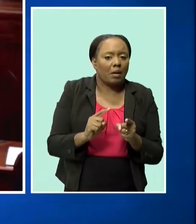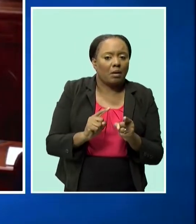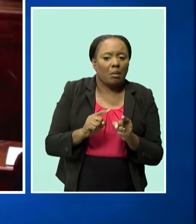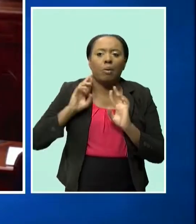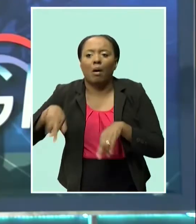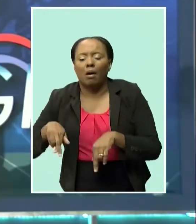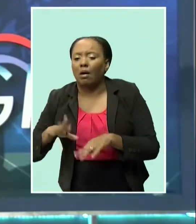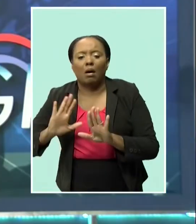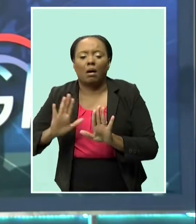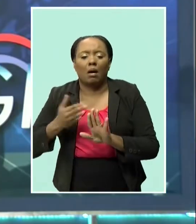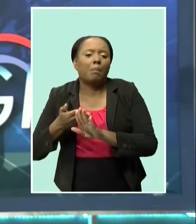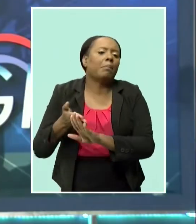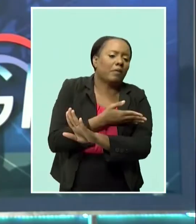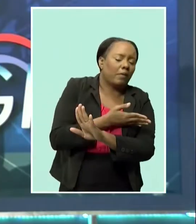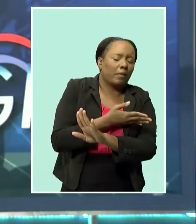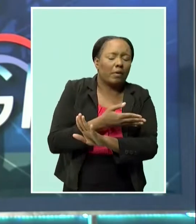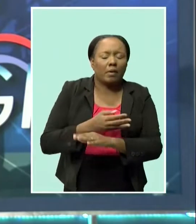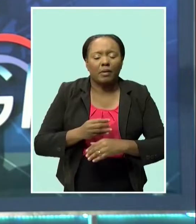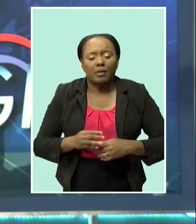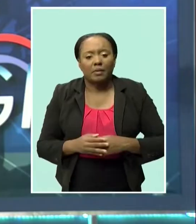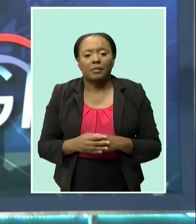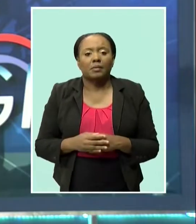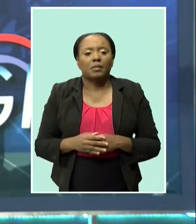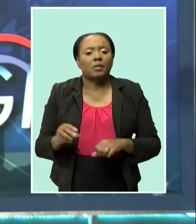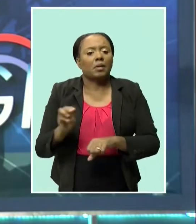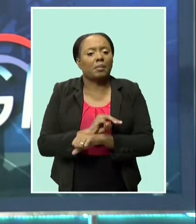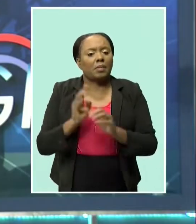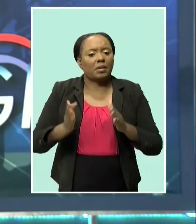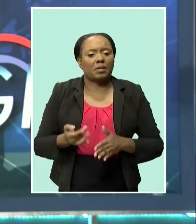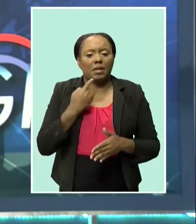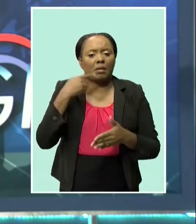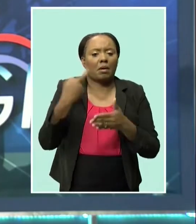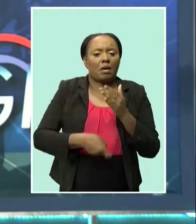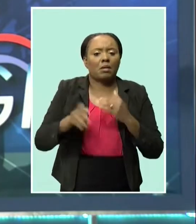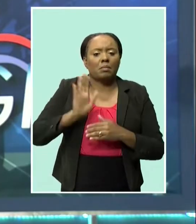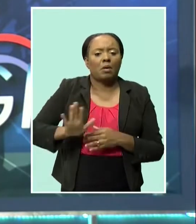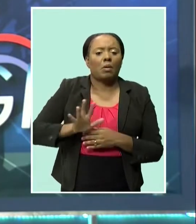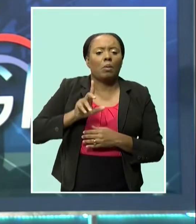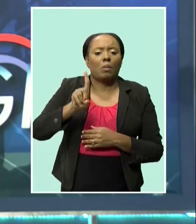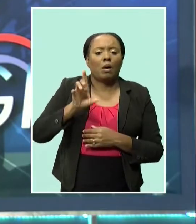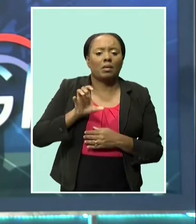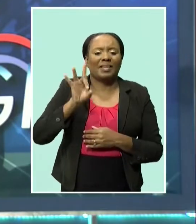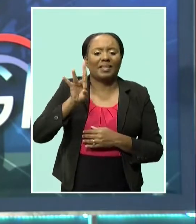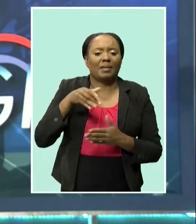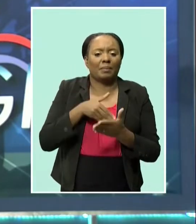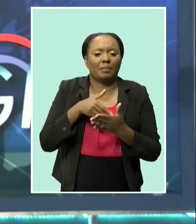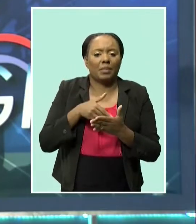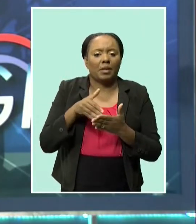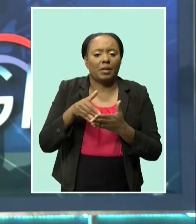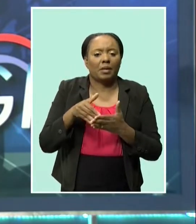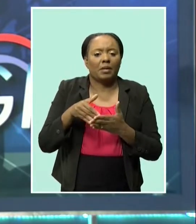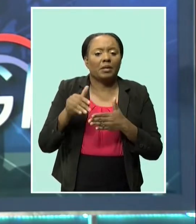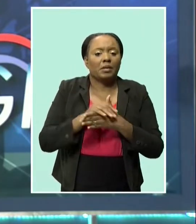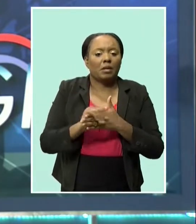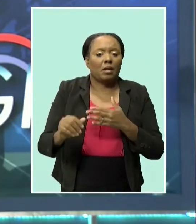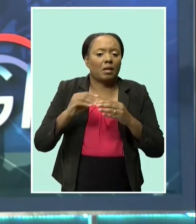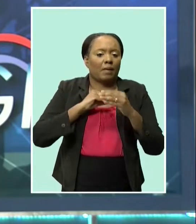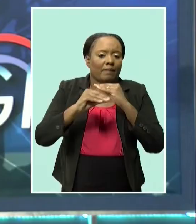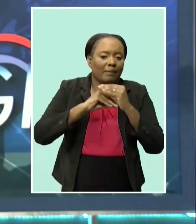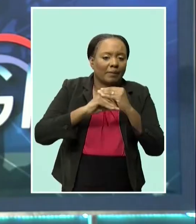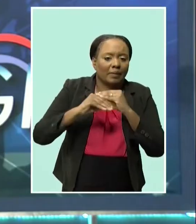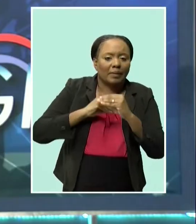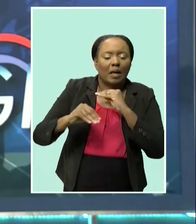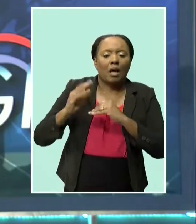proactive. Minister Duguid also noted that it will cost government approximately $108 million to repair and rebuild